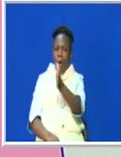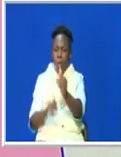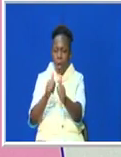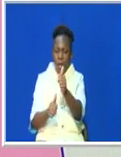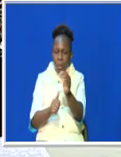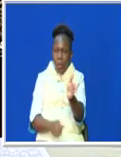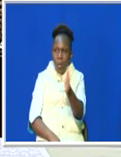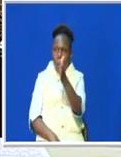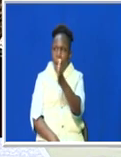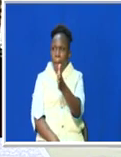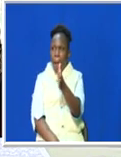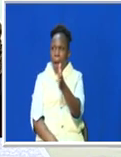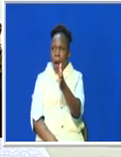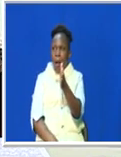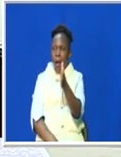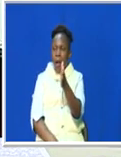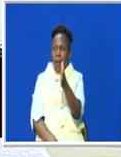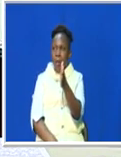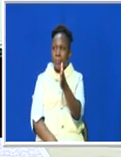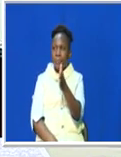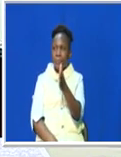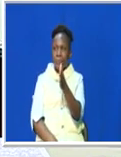It is strip A.